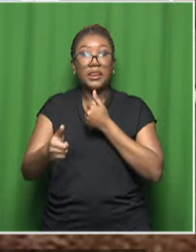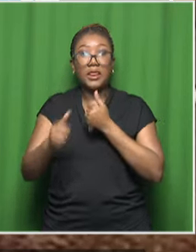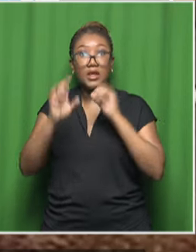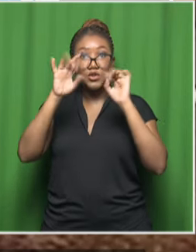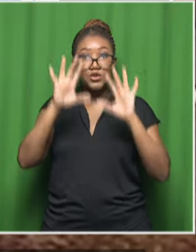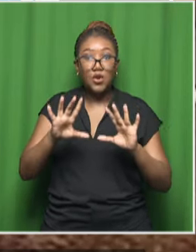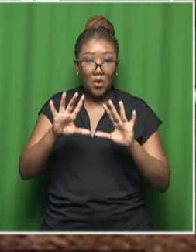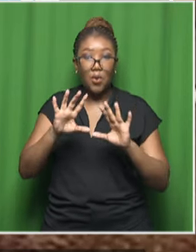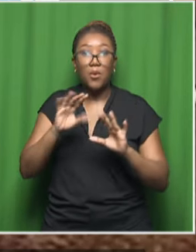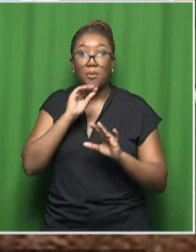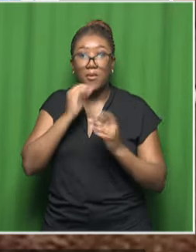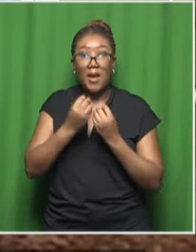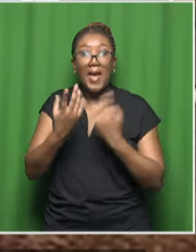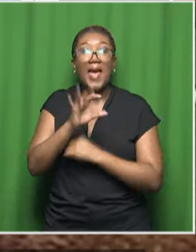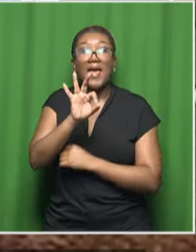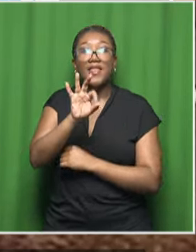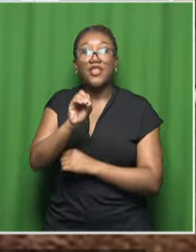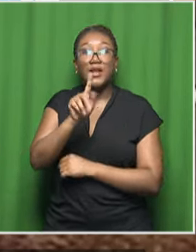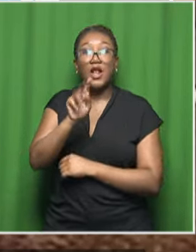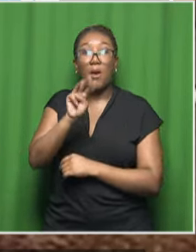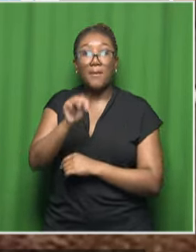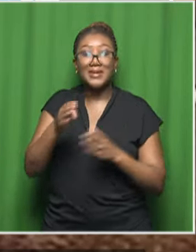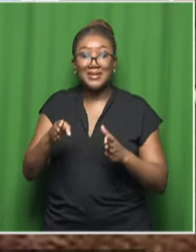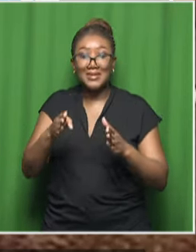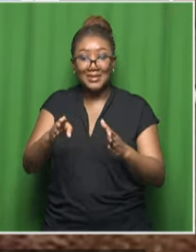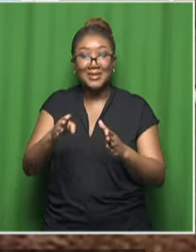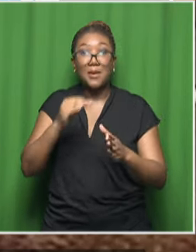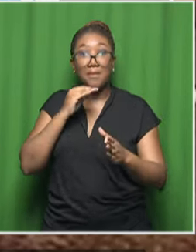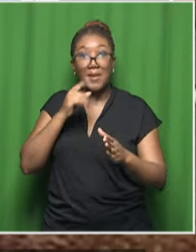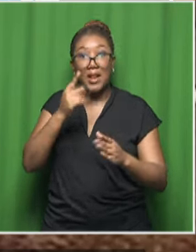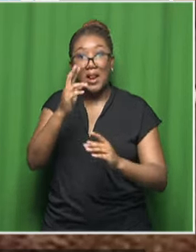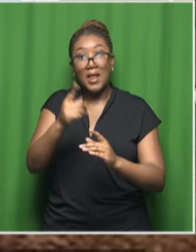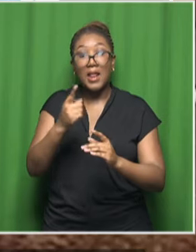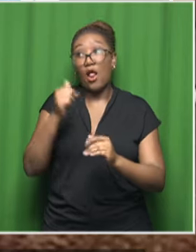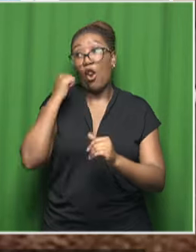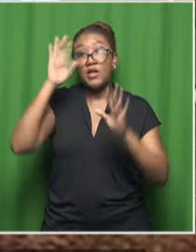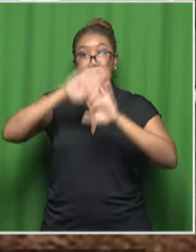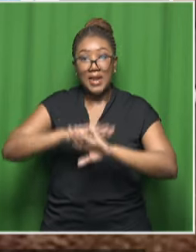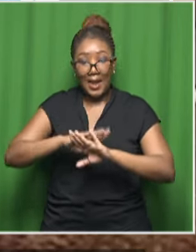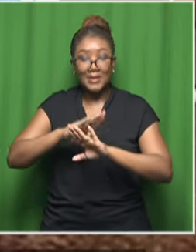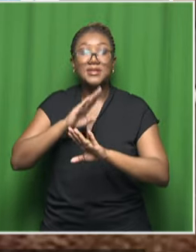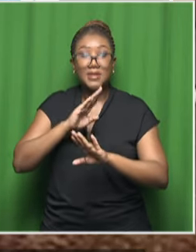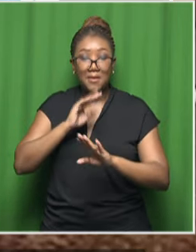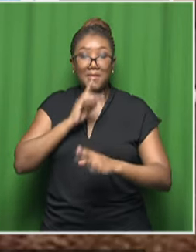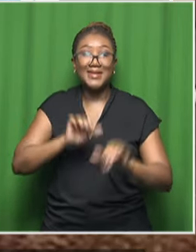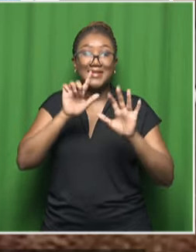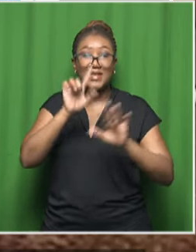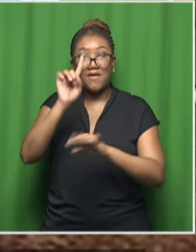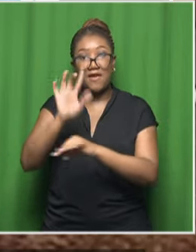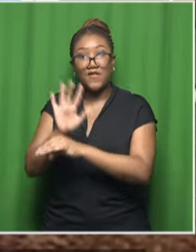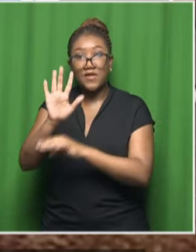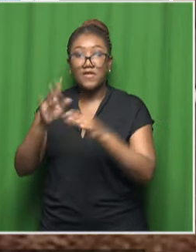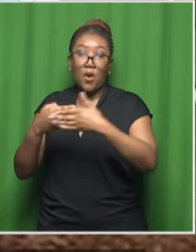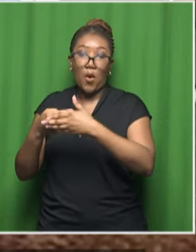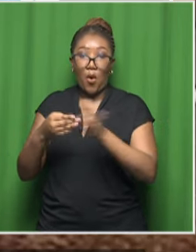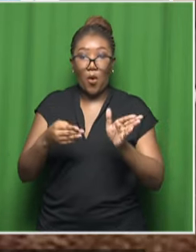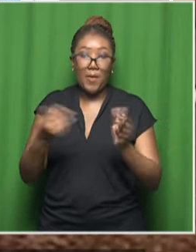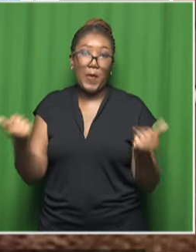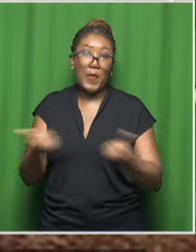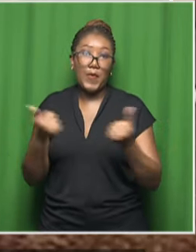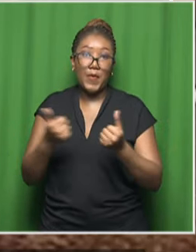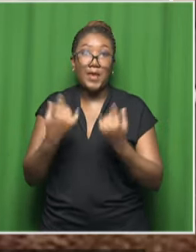was 30 kilometres. The road reopened at 7:15 last night, and all lanes and all roads through the area